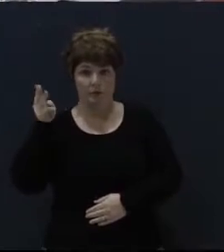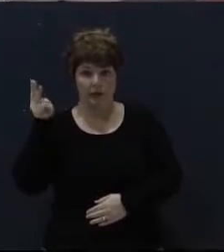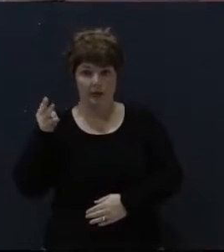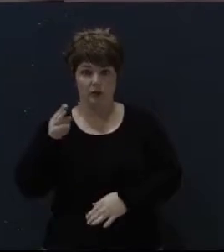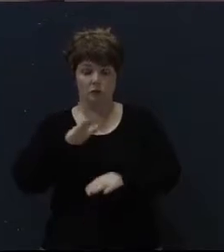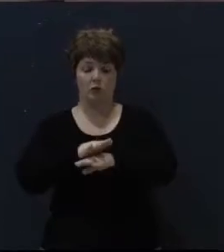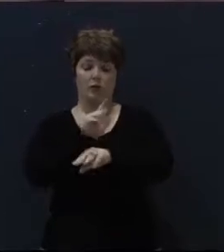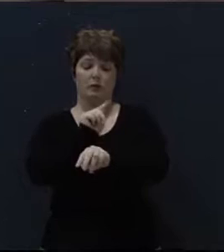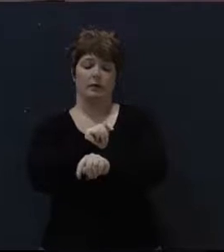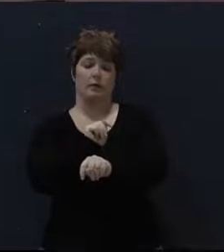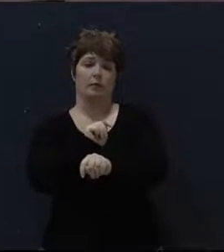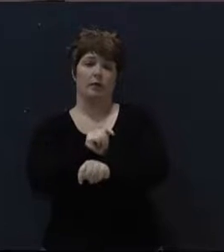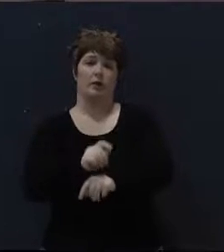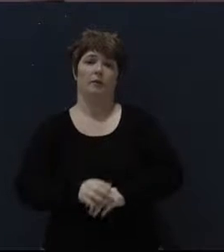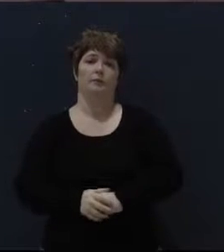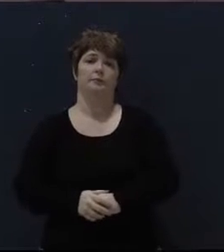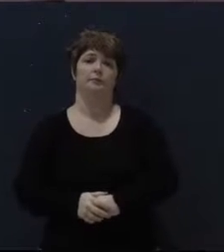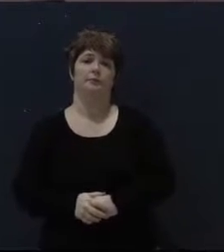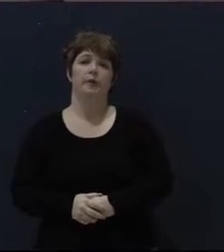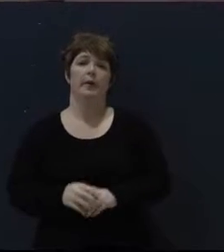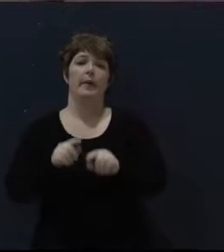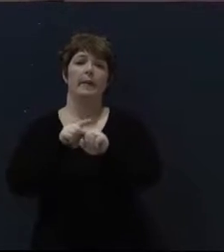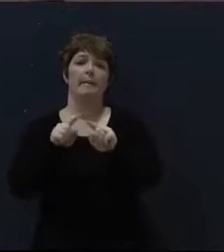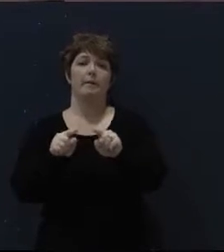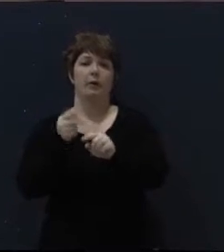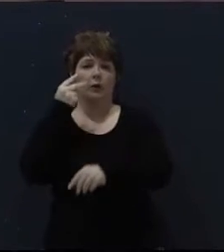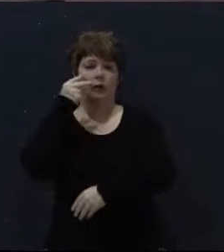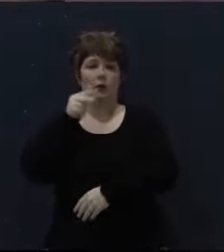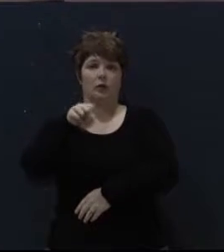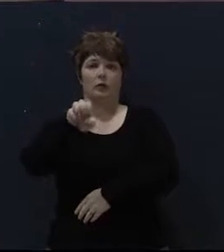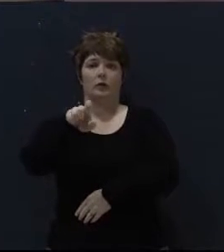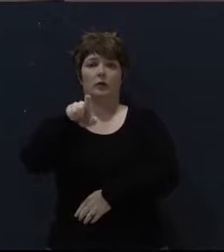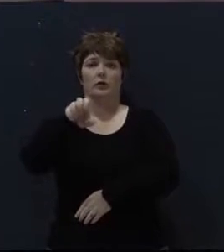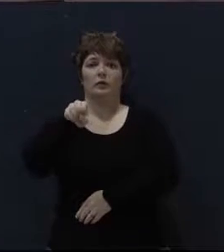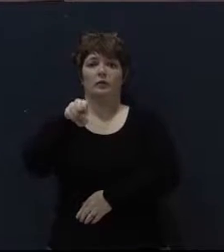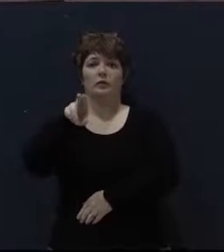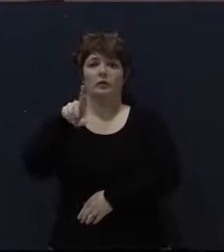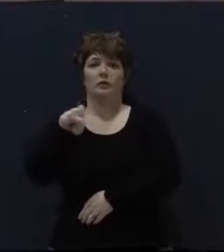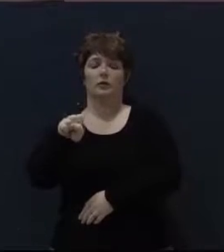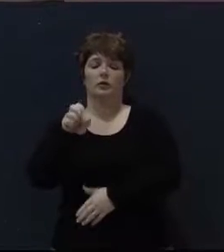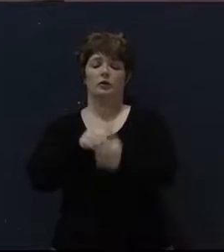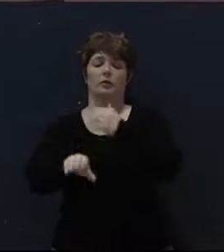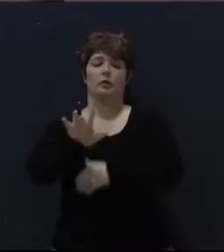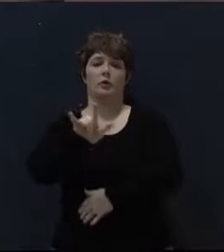tabernacle. But I want you to look at Exodus 25 and verse number 8.